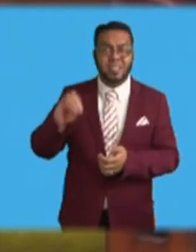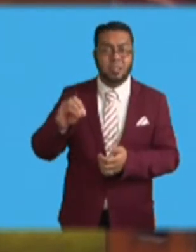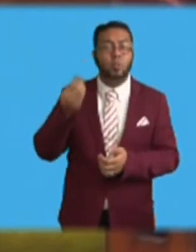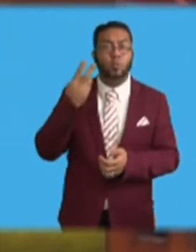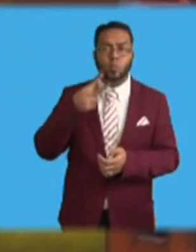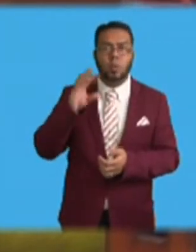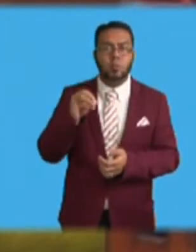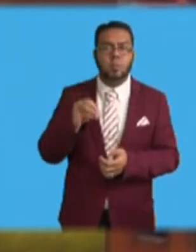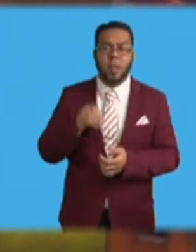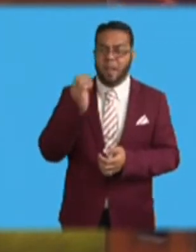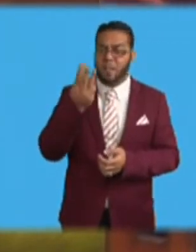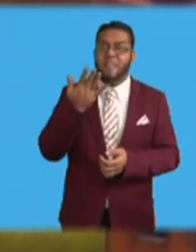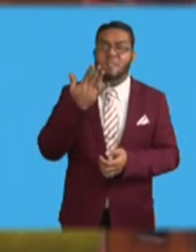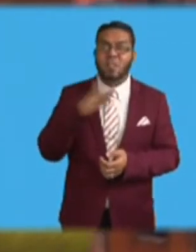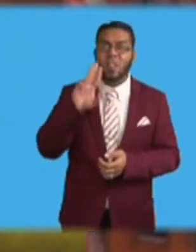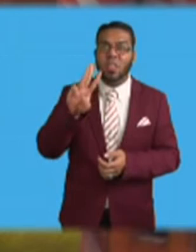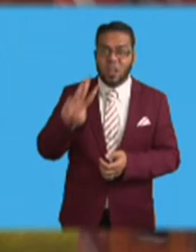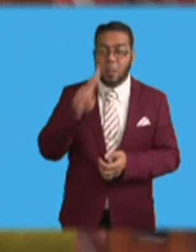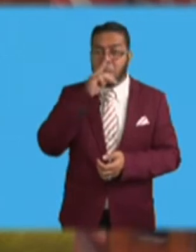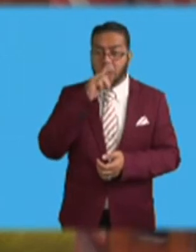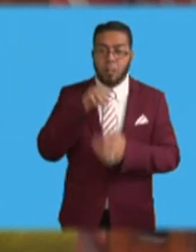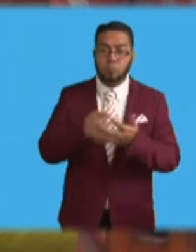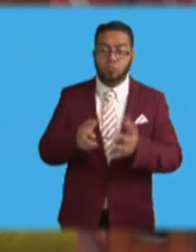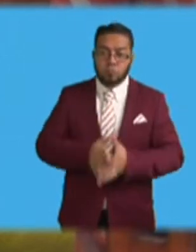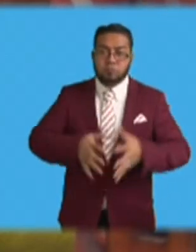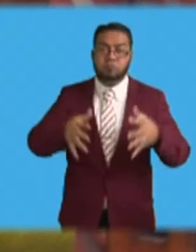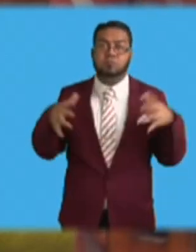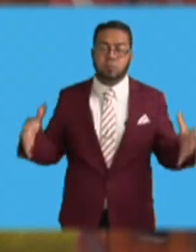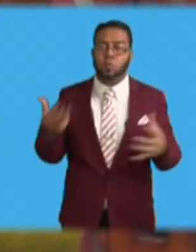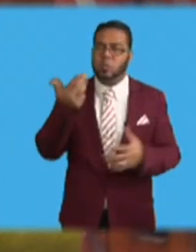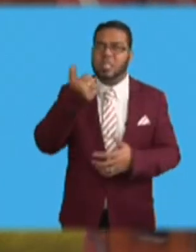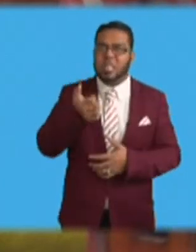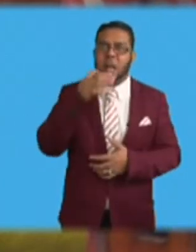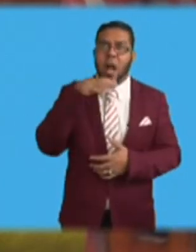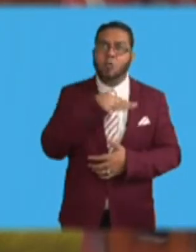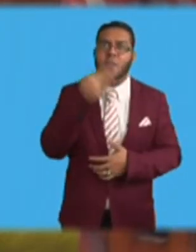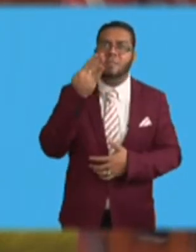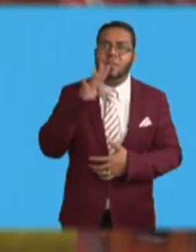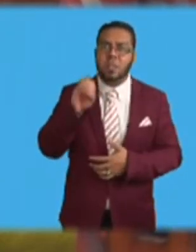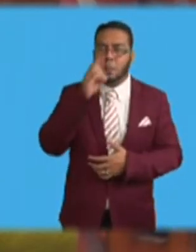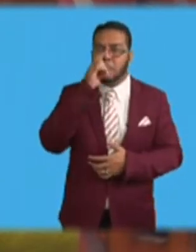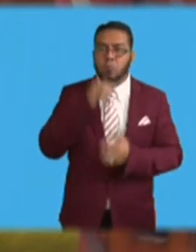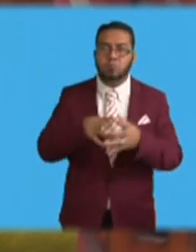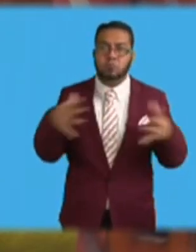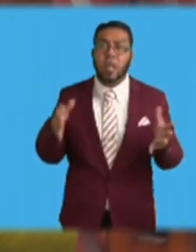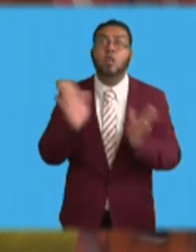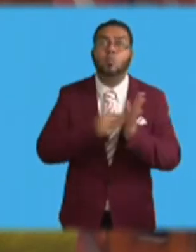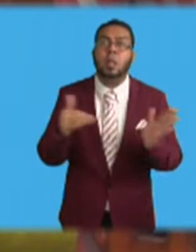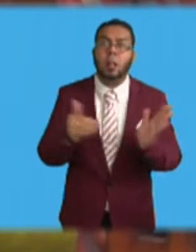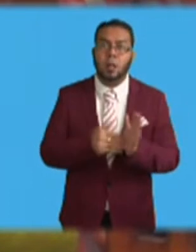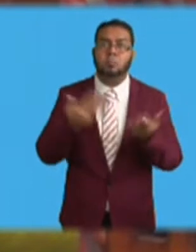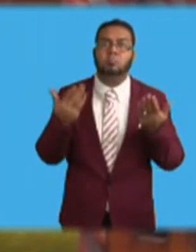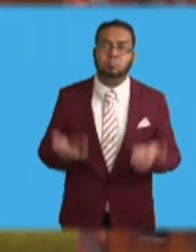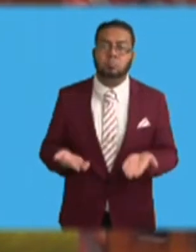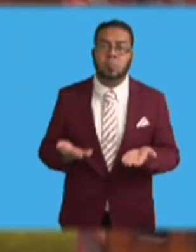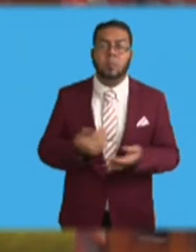went up from 53 in 1990 to 650 in 2001. The